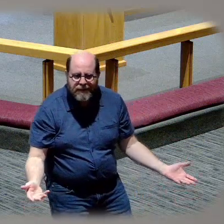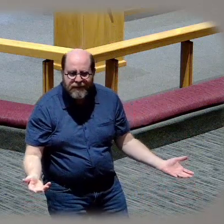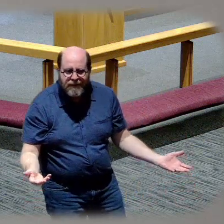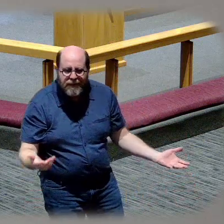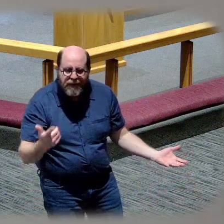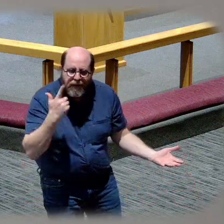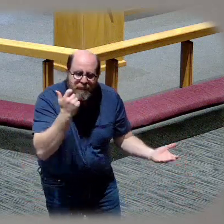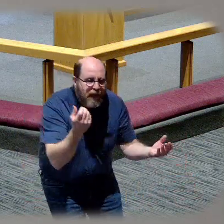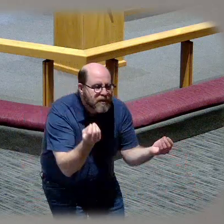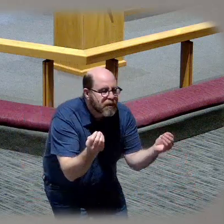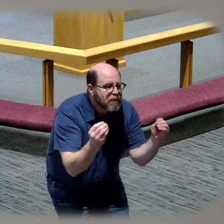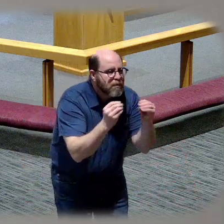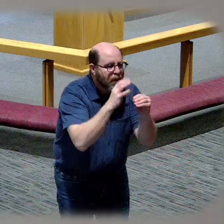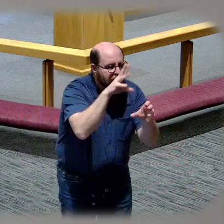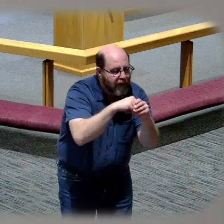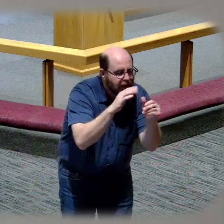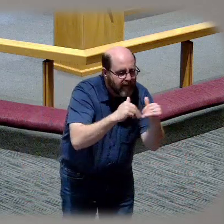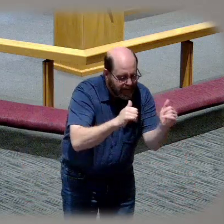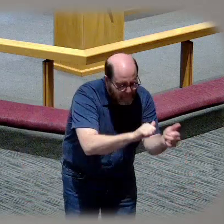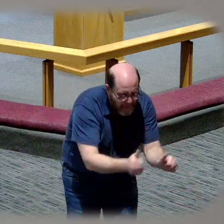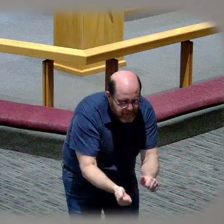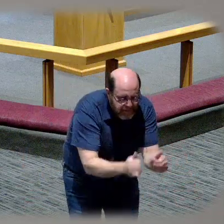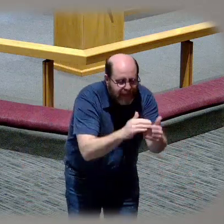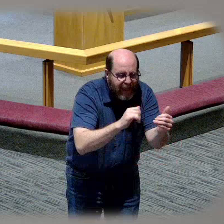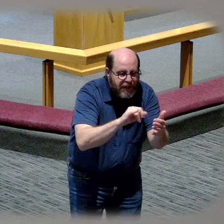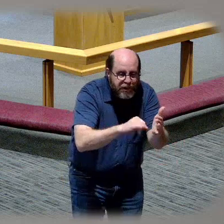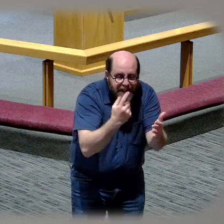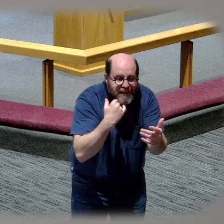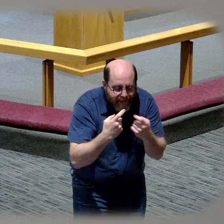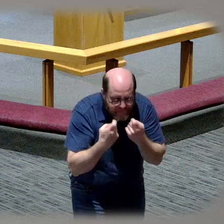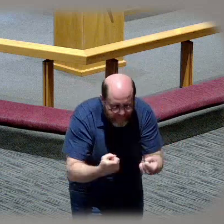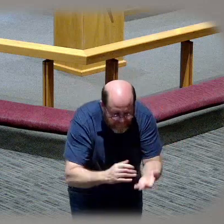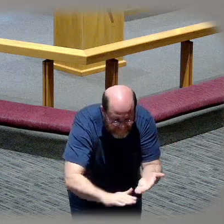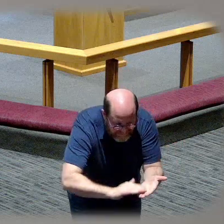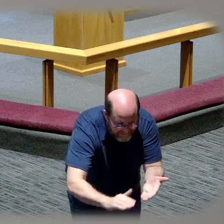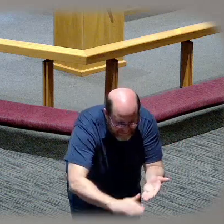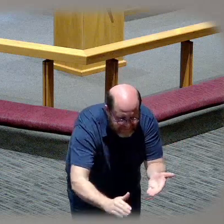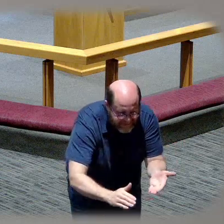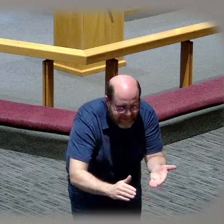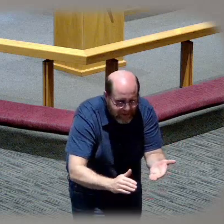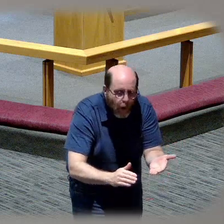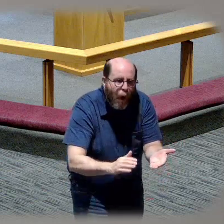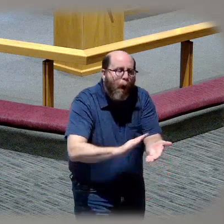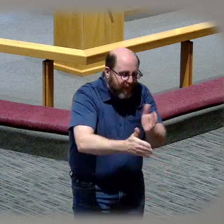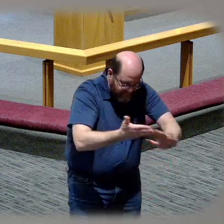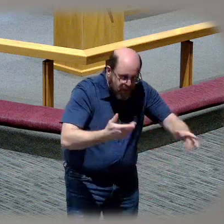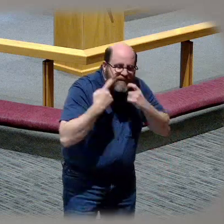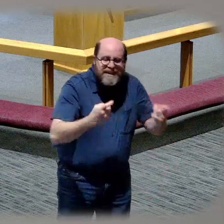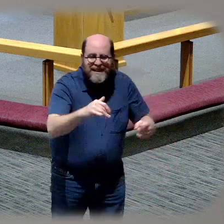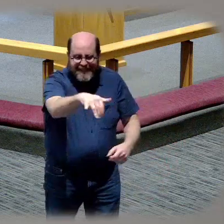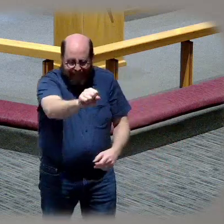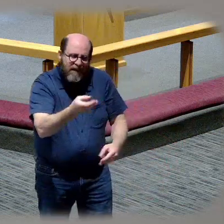Because there's more to baptism than just the forgiveness of sins. There's the forgiveness of sins there, absolutely.